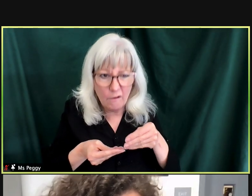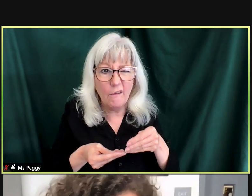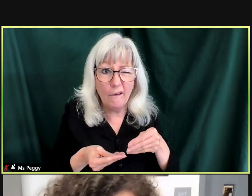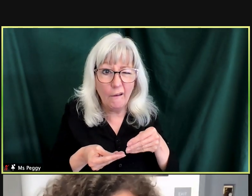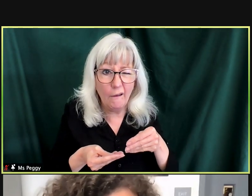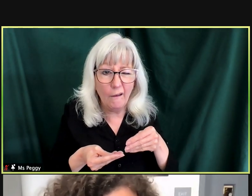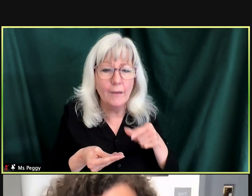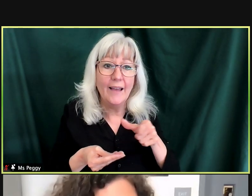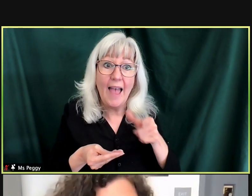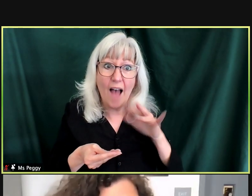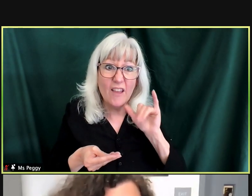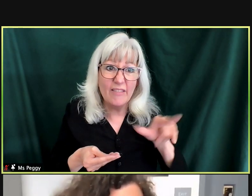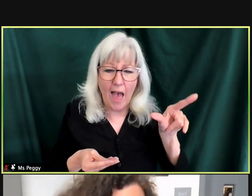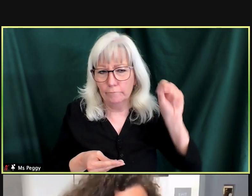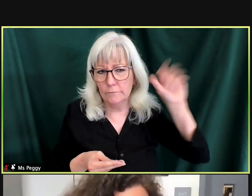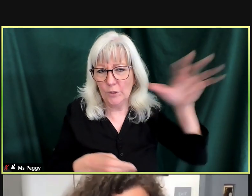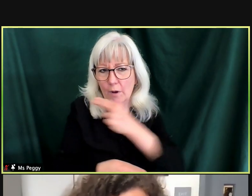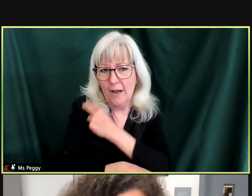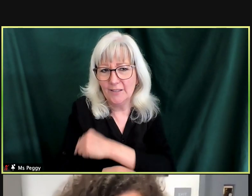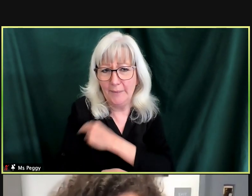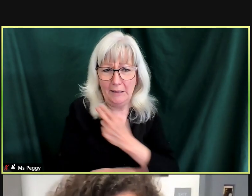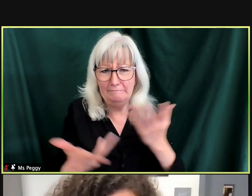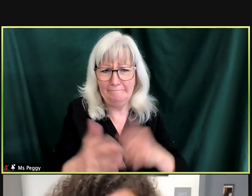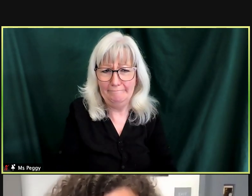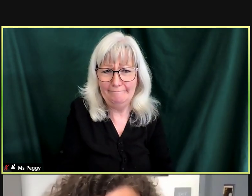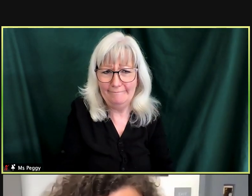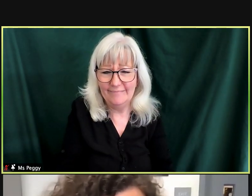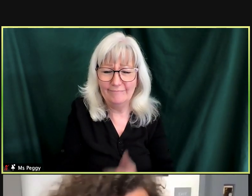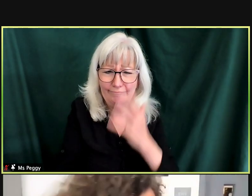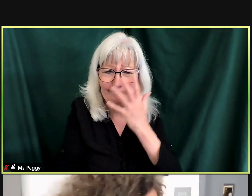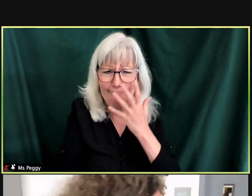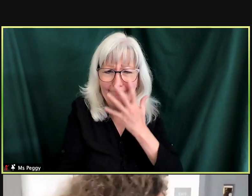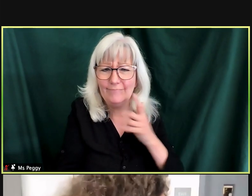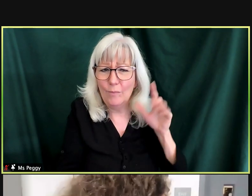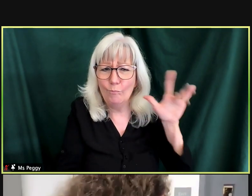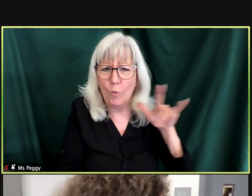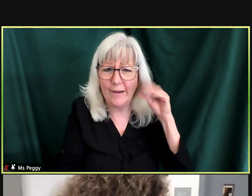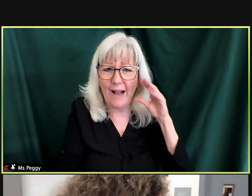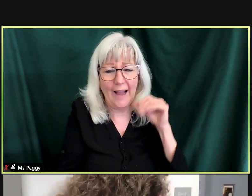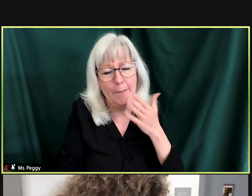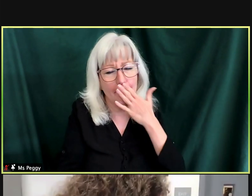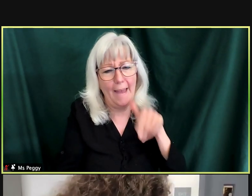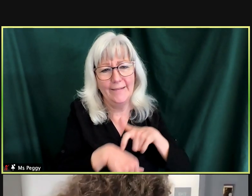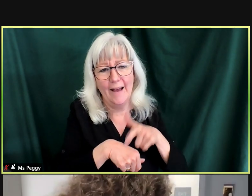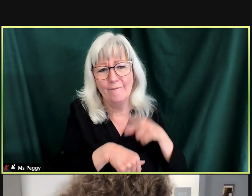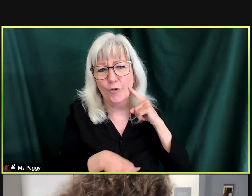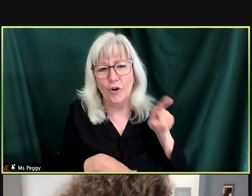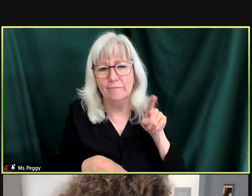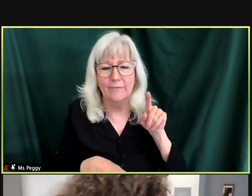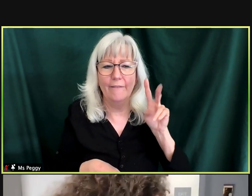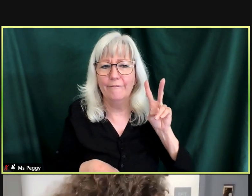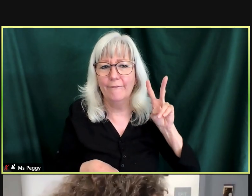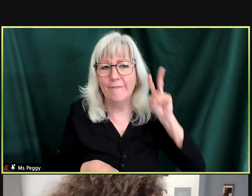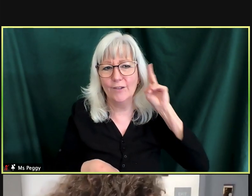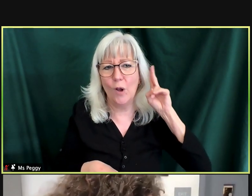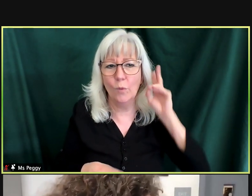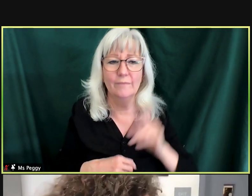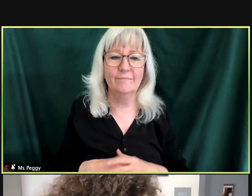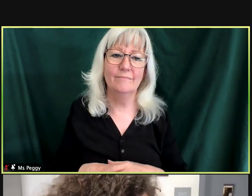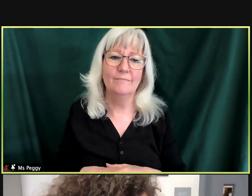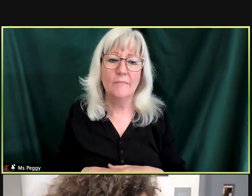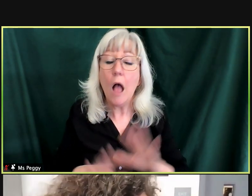they checked him into a mental hospital. Poor guy. It was not a good time for him. Not advocating